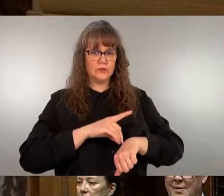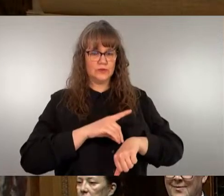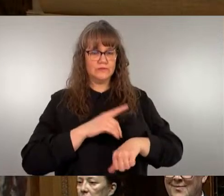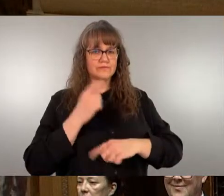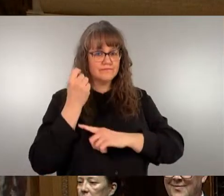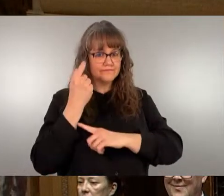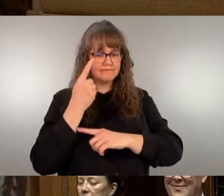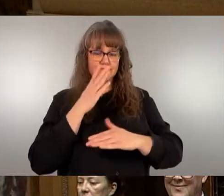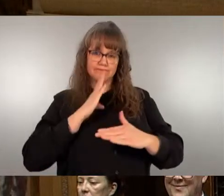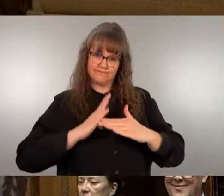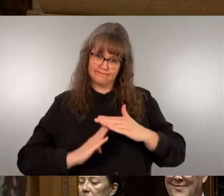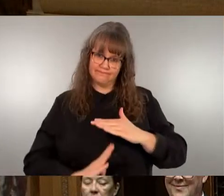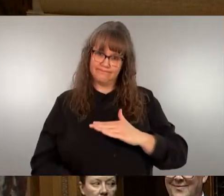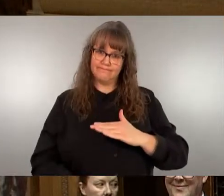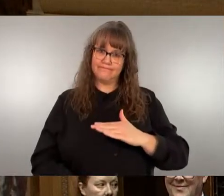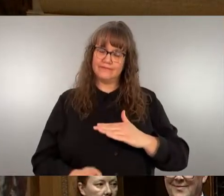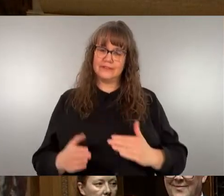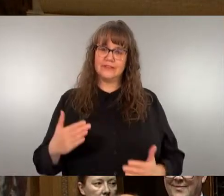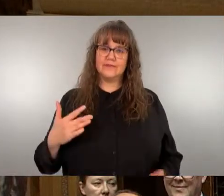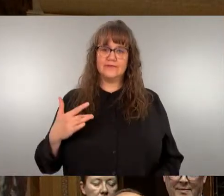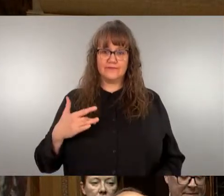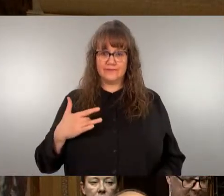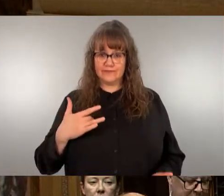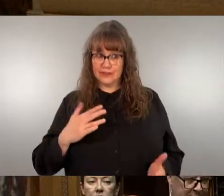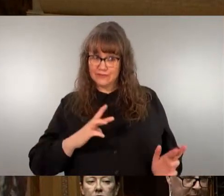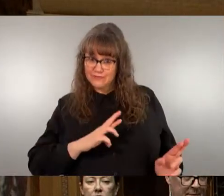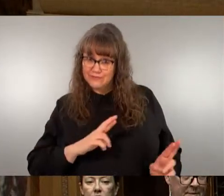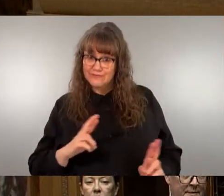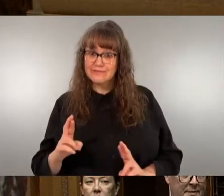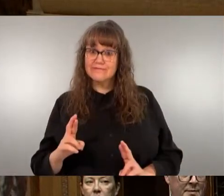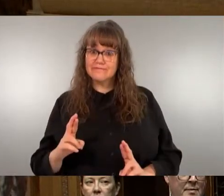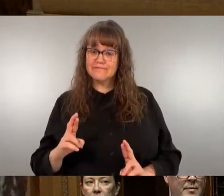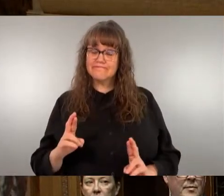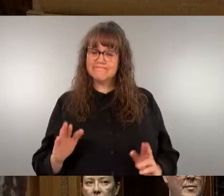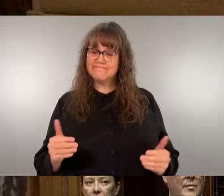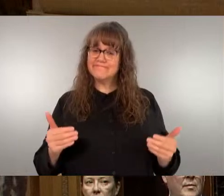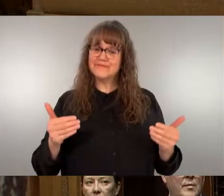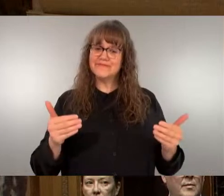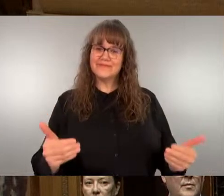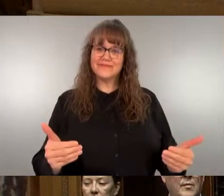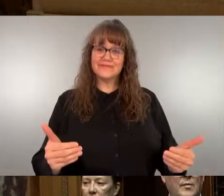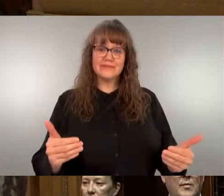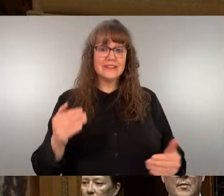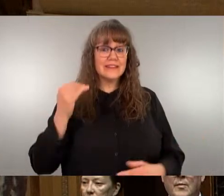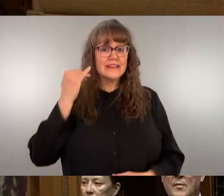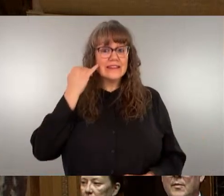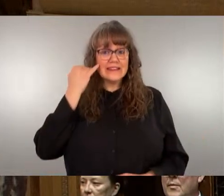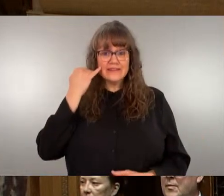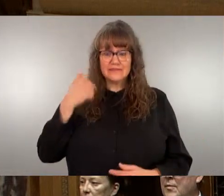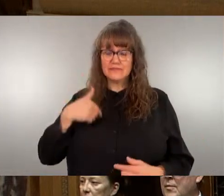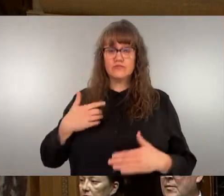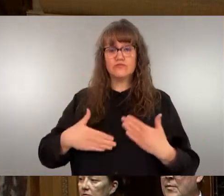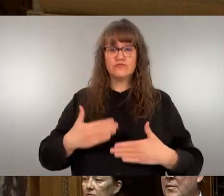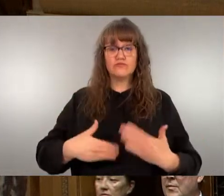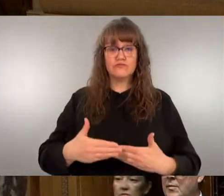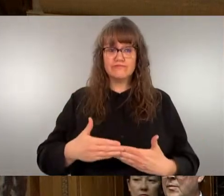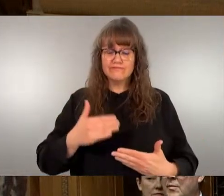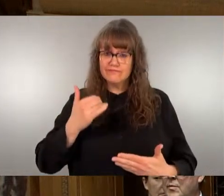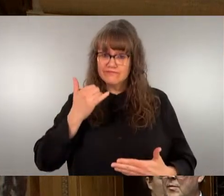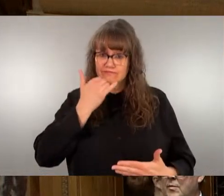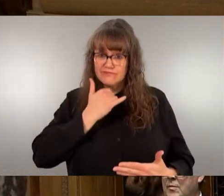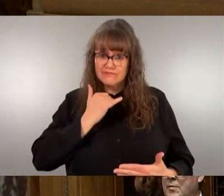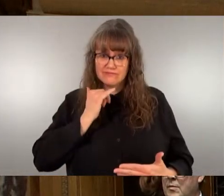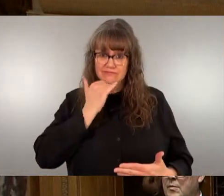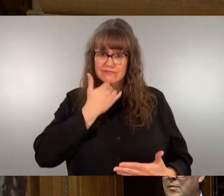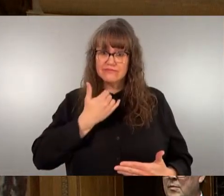in the performance of those duties I should at any time fall into error, I pray that the fault